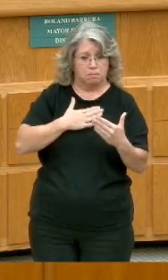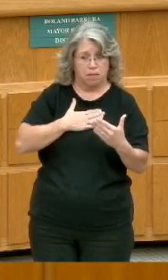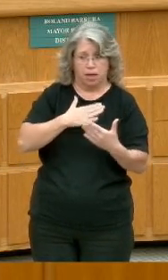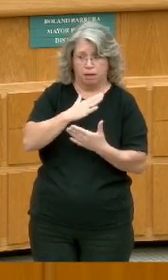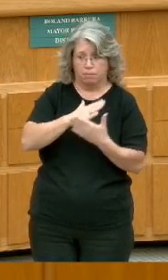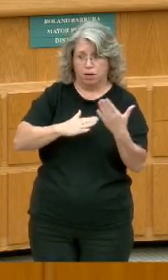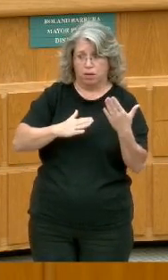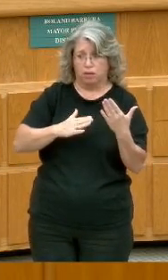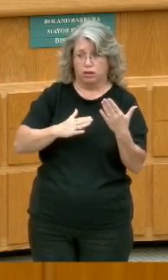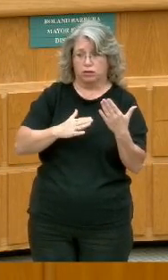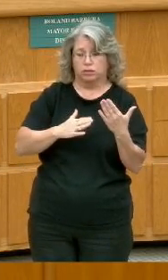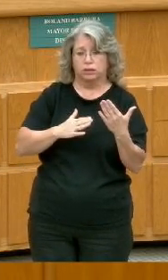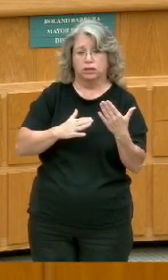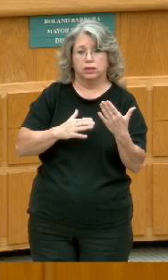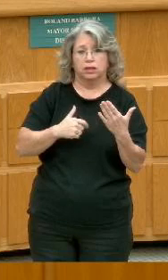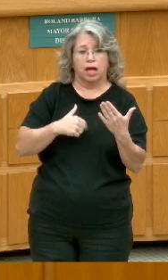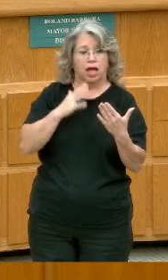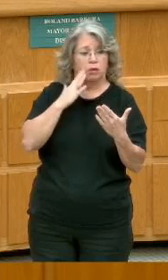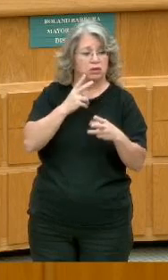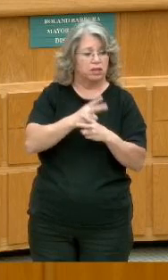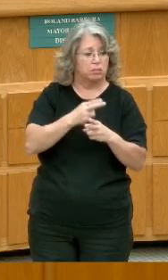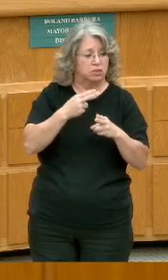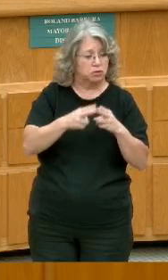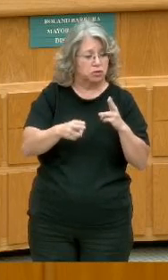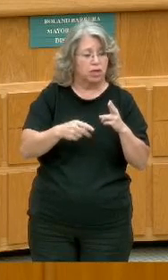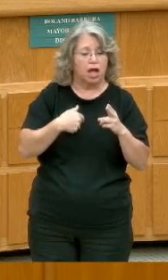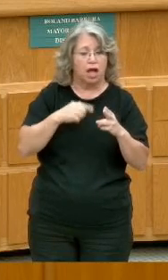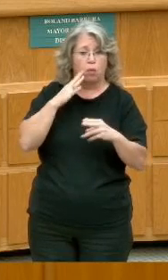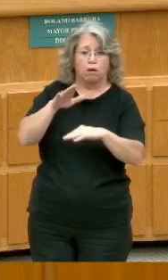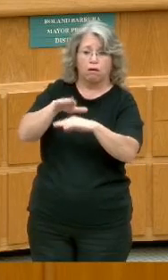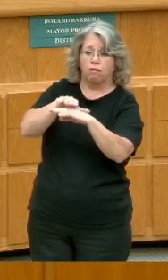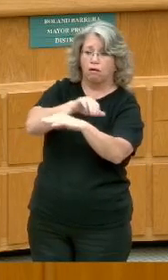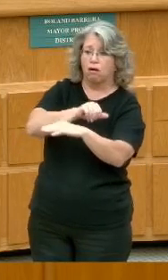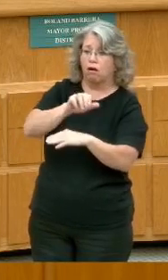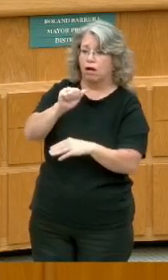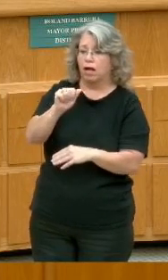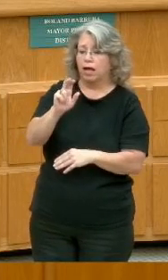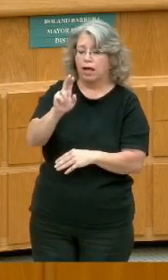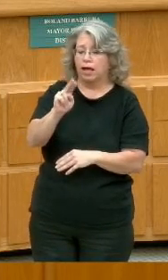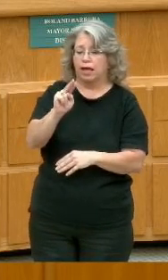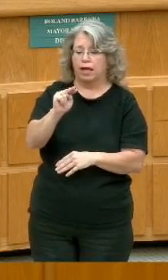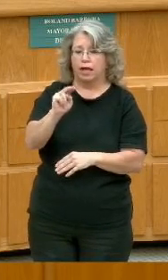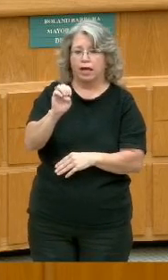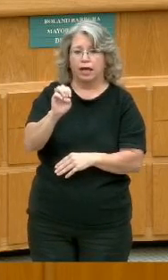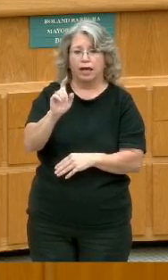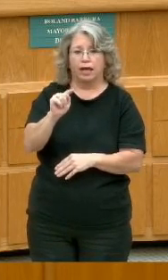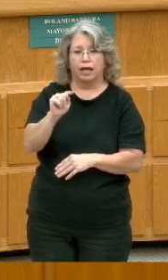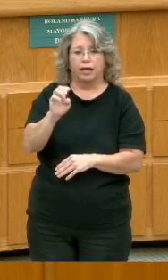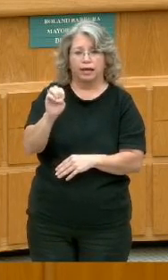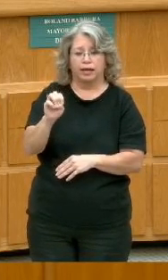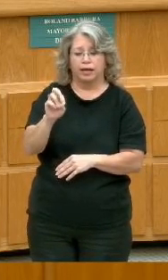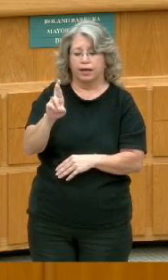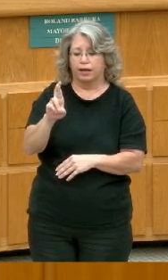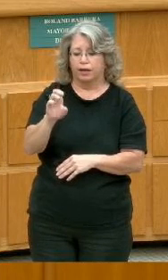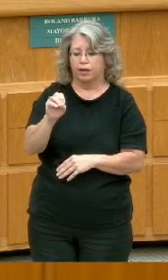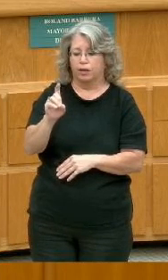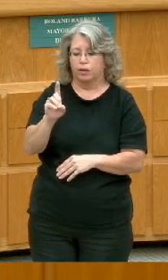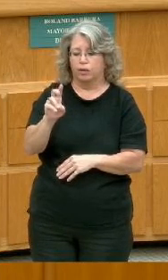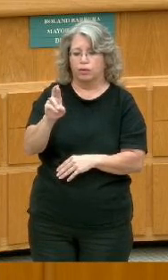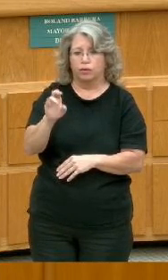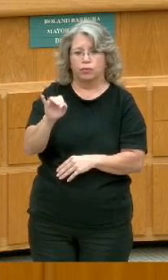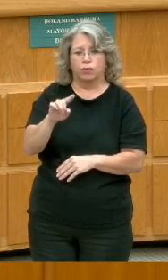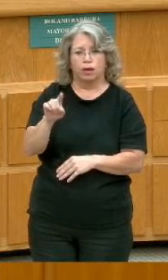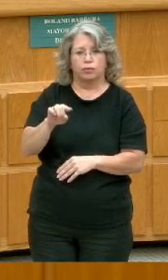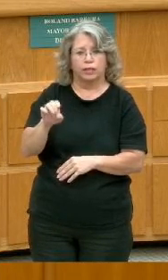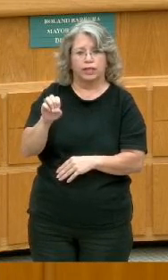today. We're going to keep it kind of short. And I'm going to call Annette Rodriguez up now, who will talk about some testing, some of